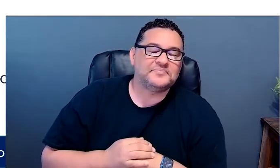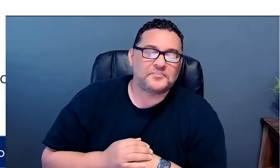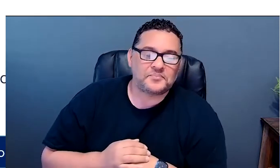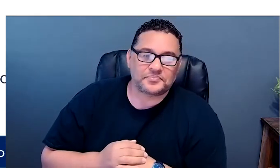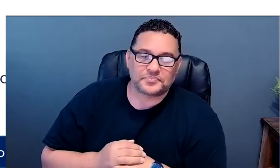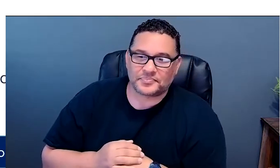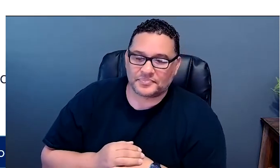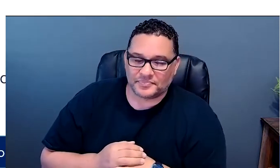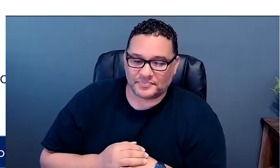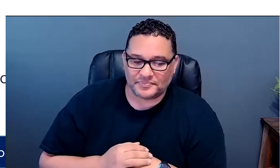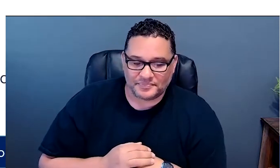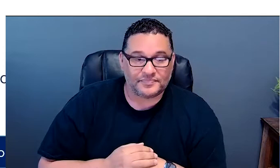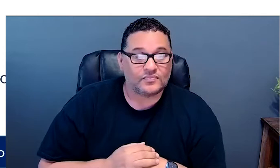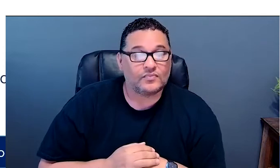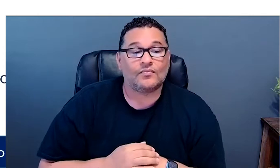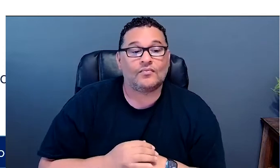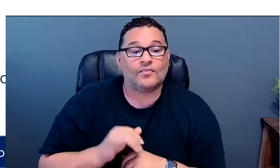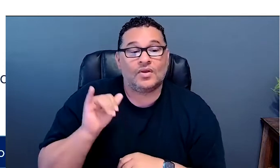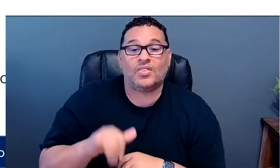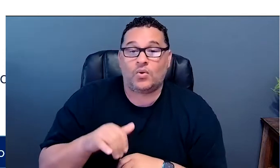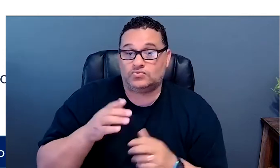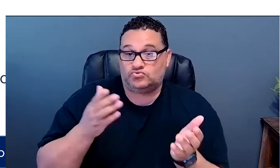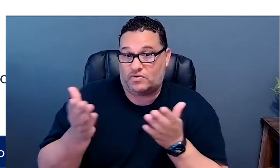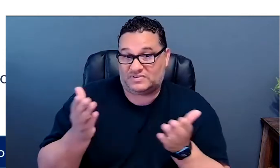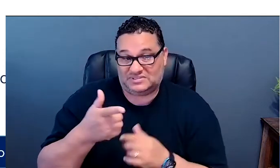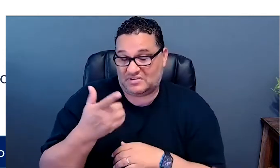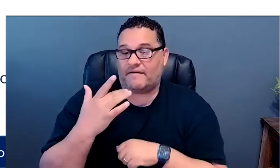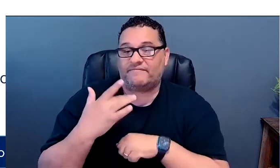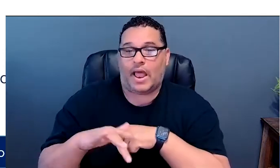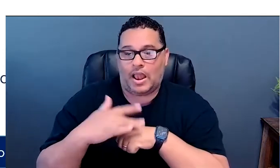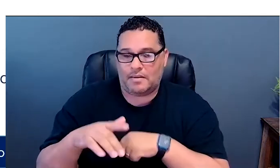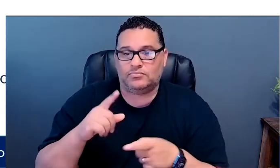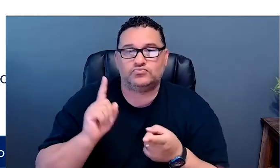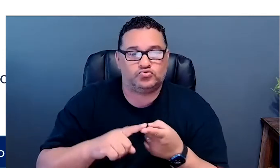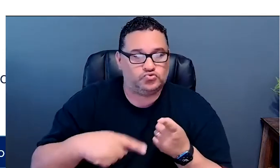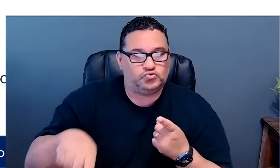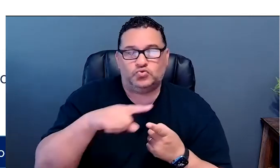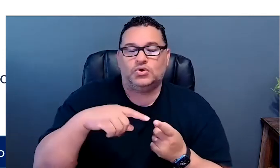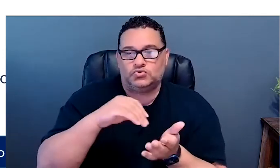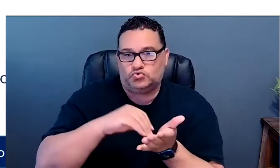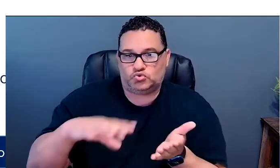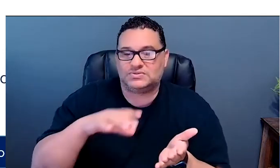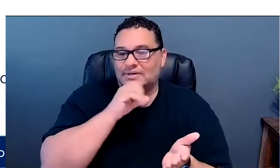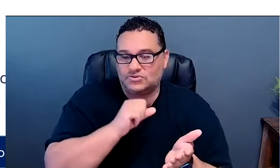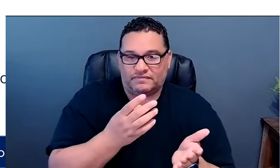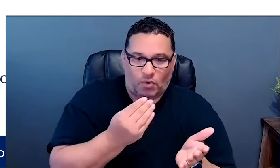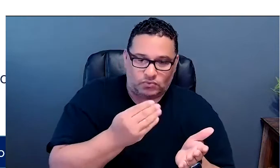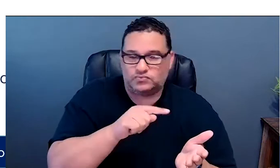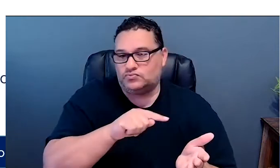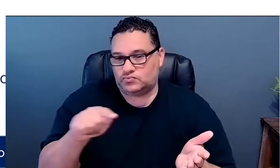These services are available, as I said, to students age 14 to